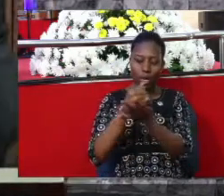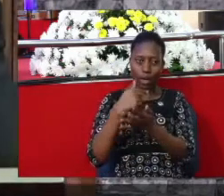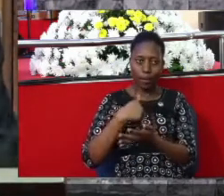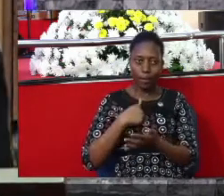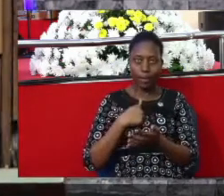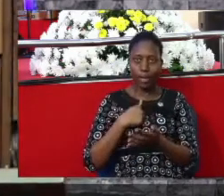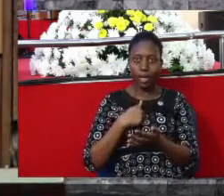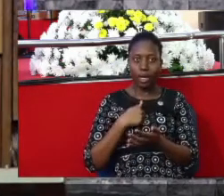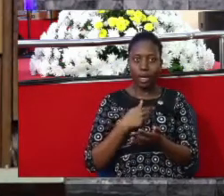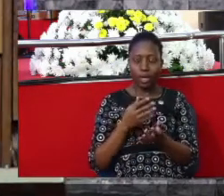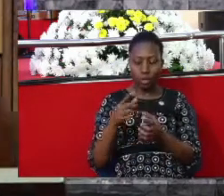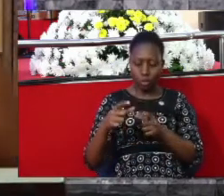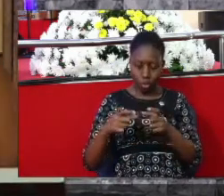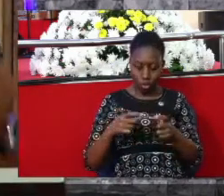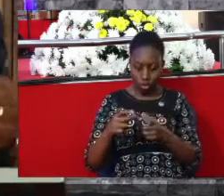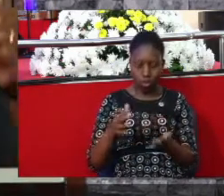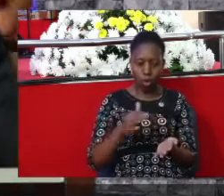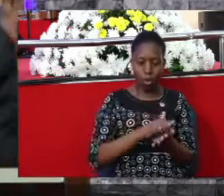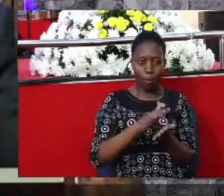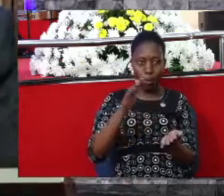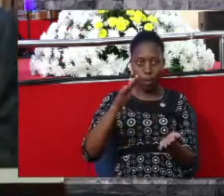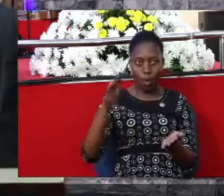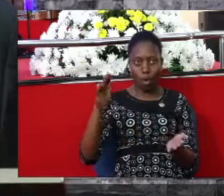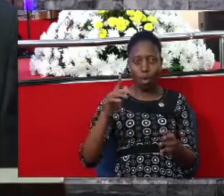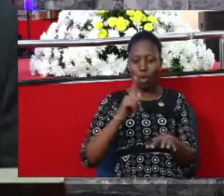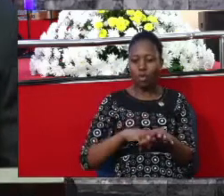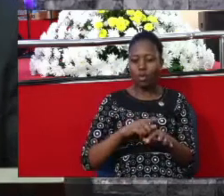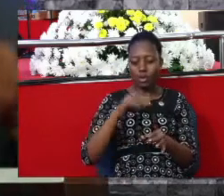more. As I am faithful with the little,